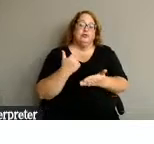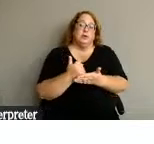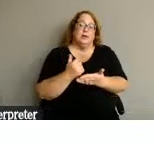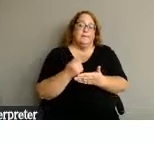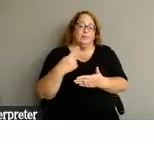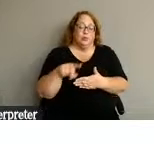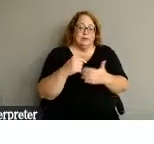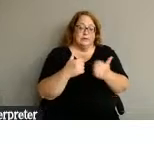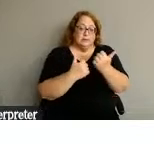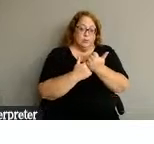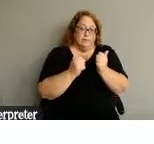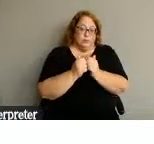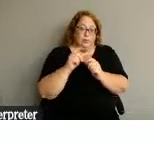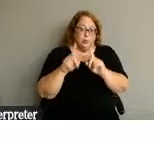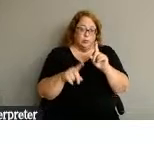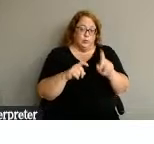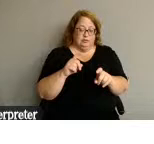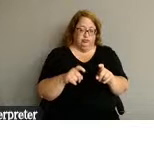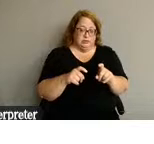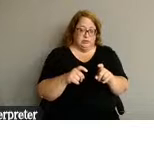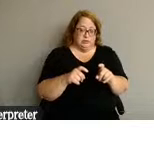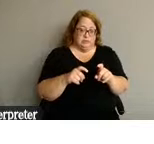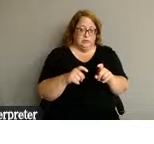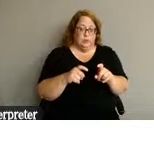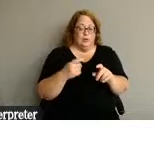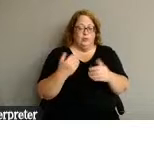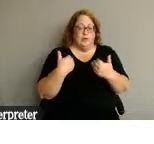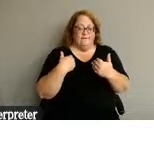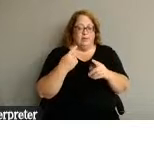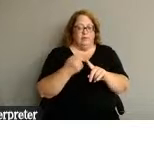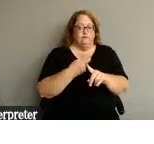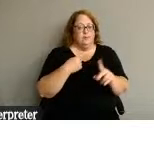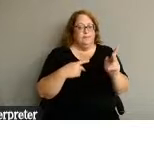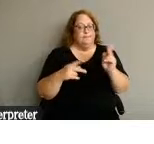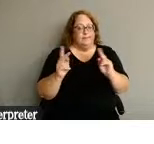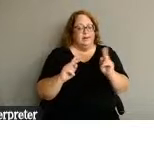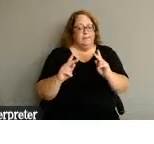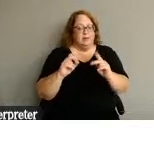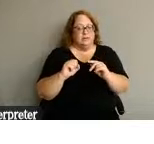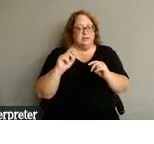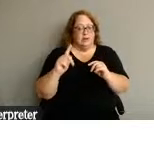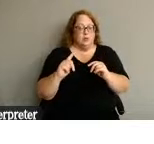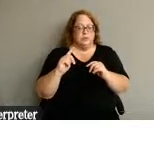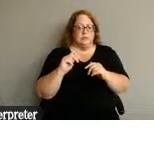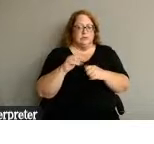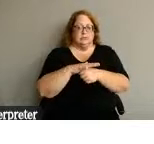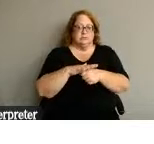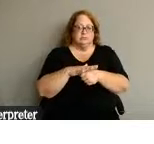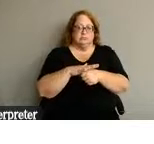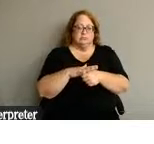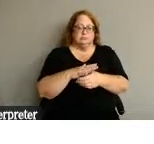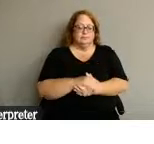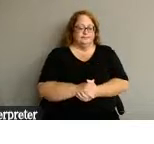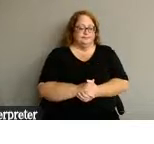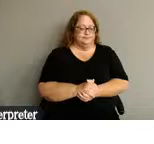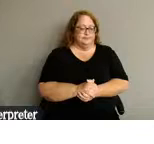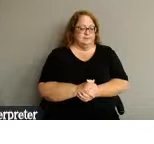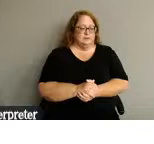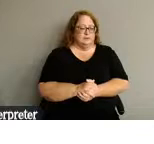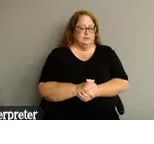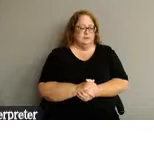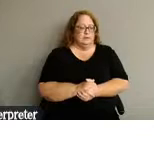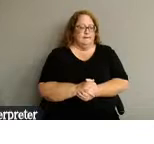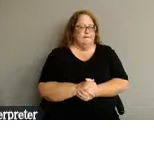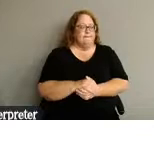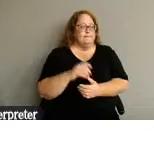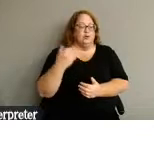supportive with those questions as you receive them from constituents throughout the St. Louis County region. For the sake of this activity, you